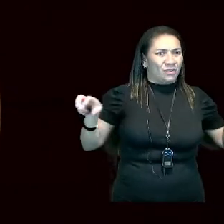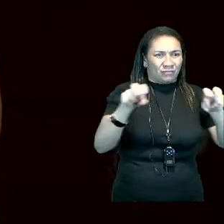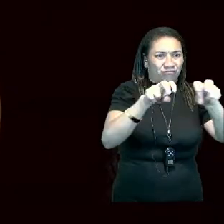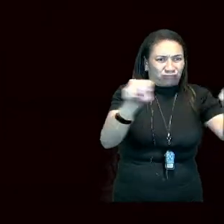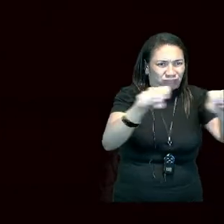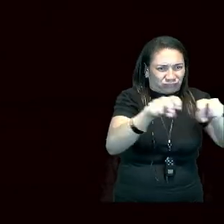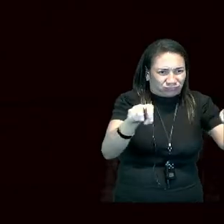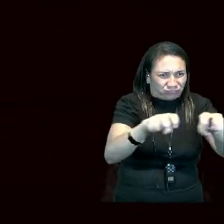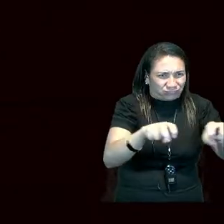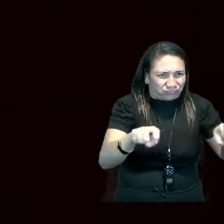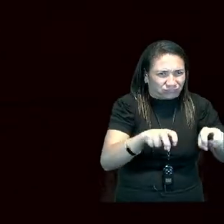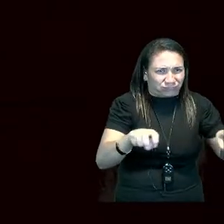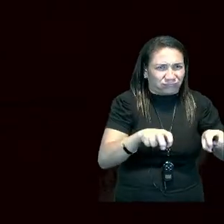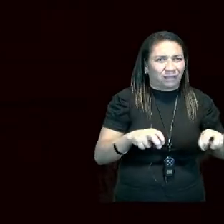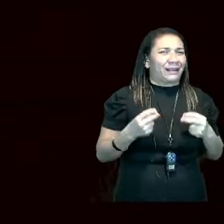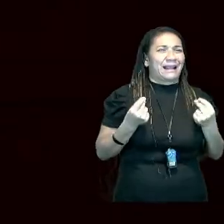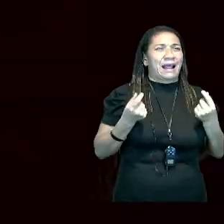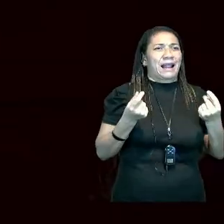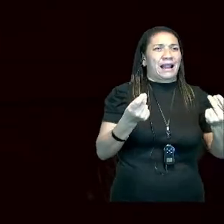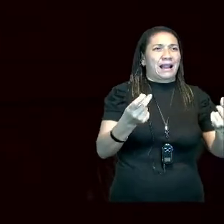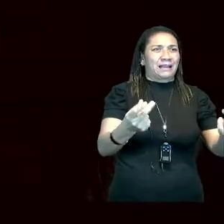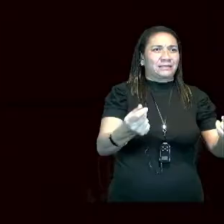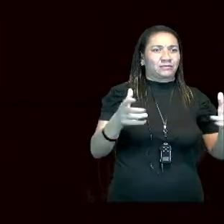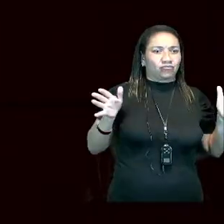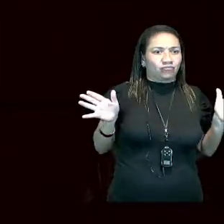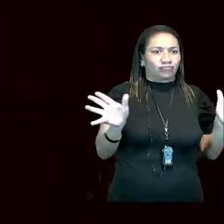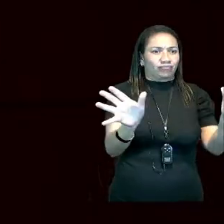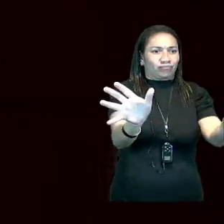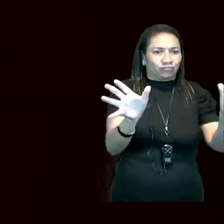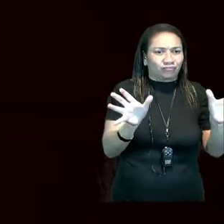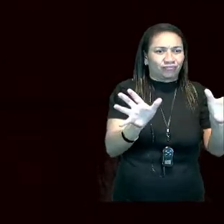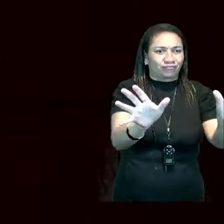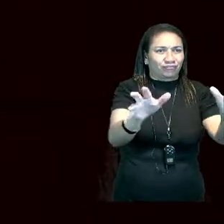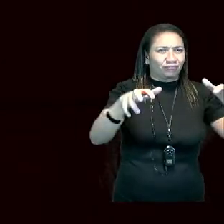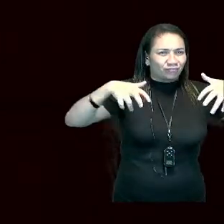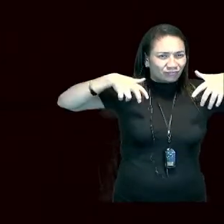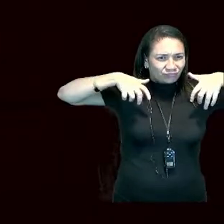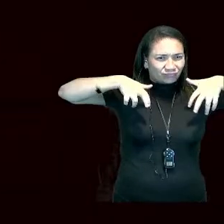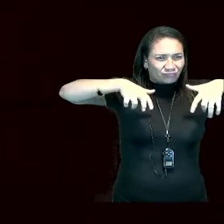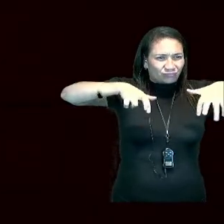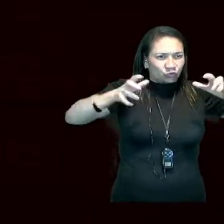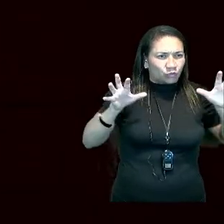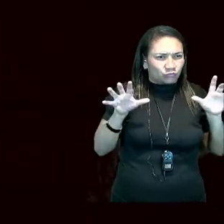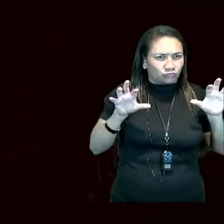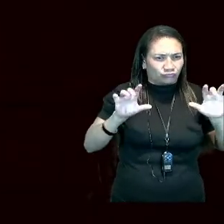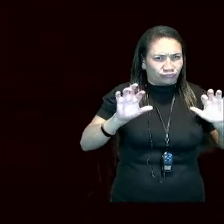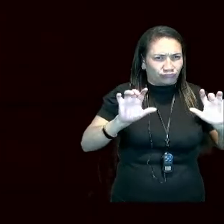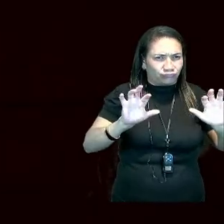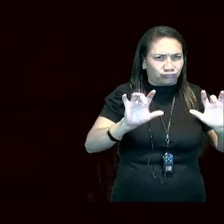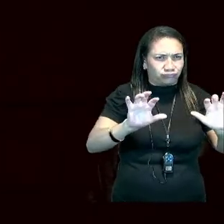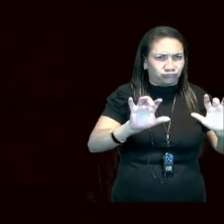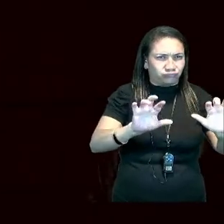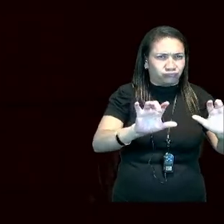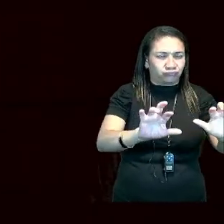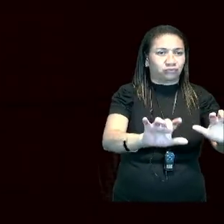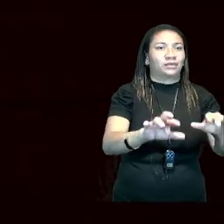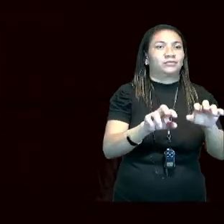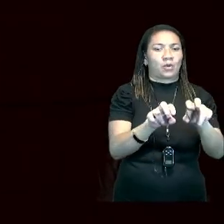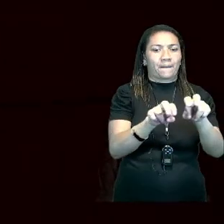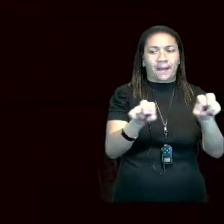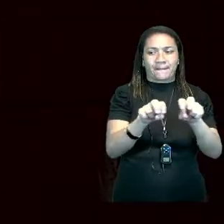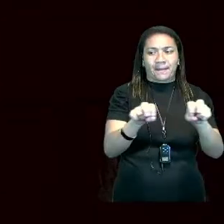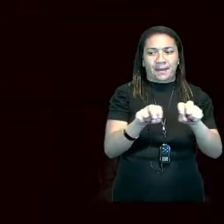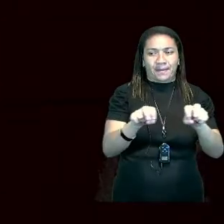So let's please fill up those empty spaces that we have, and those at the top come to the front so that we can all be